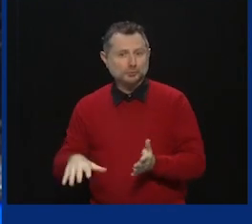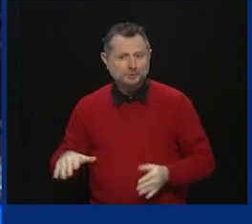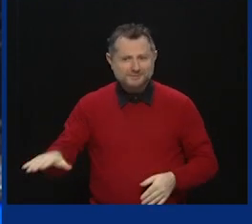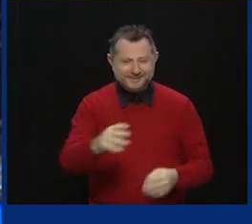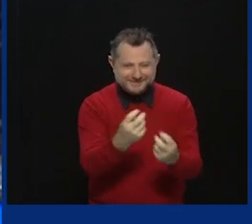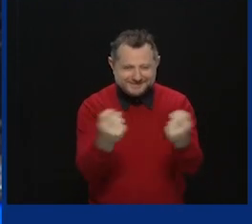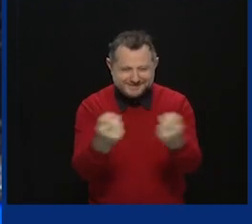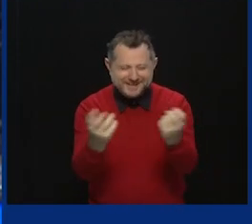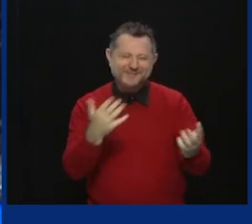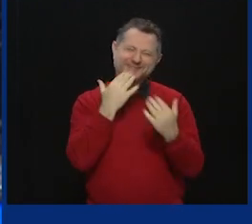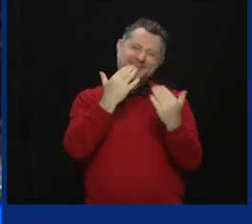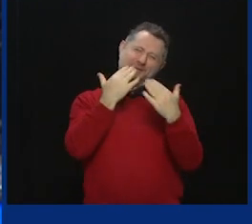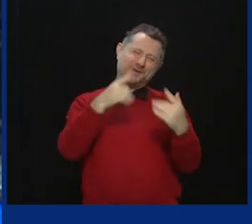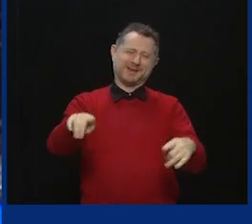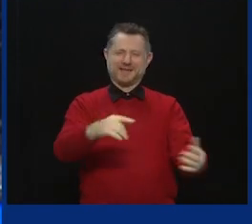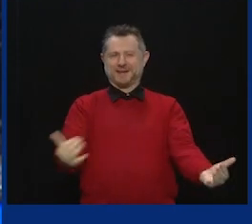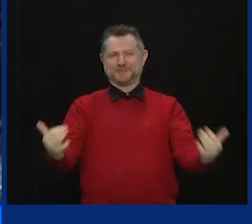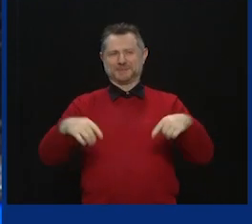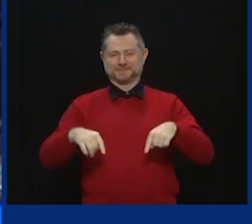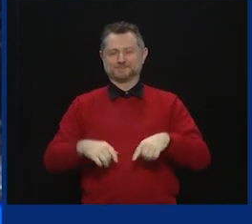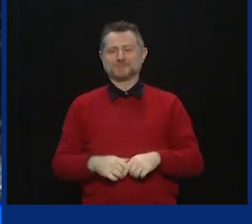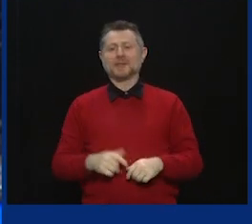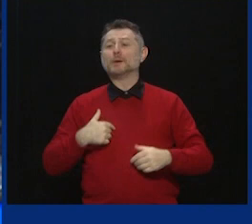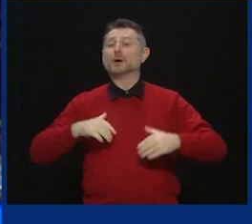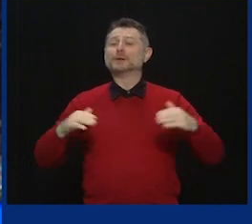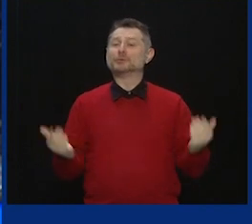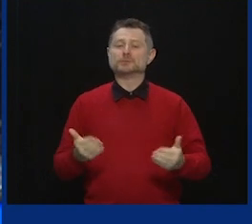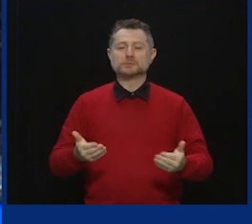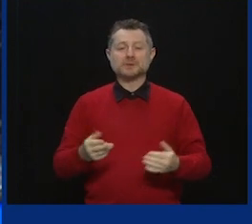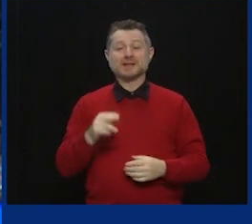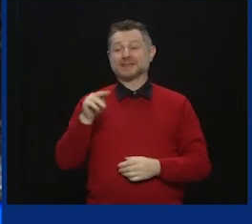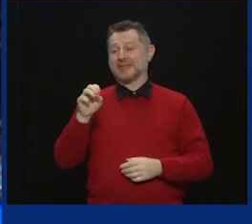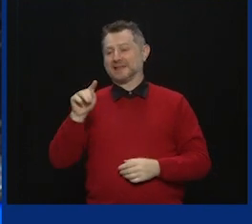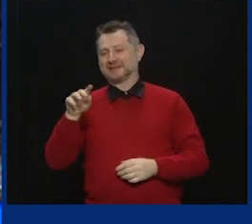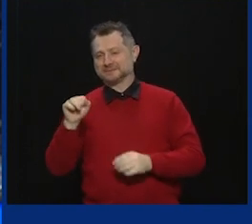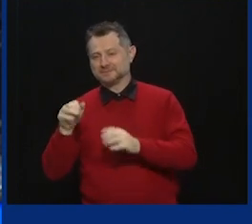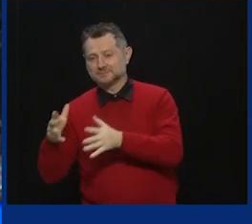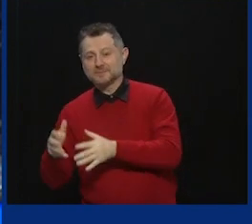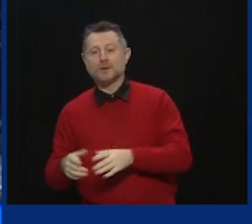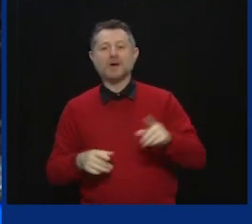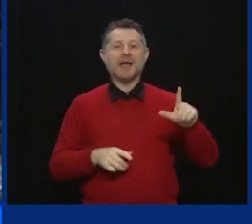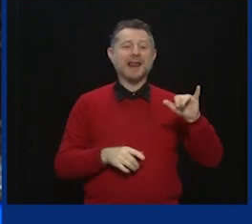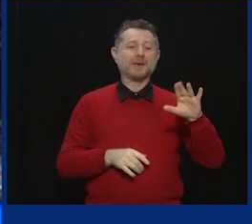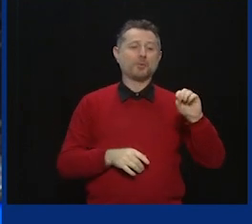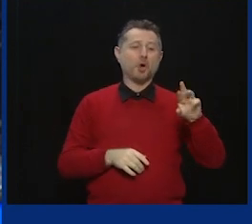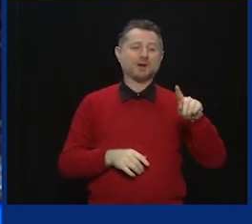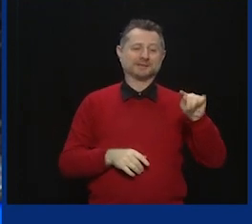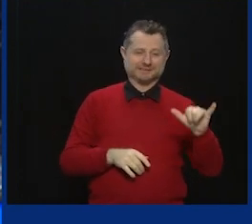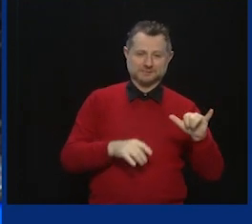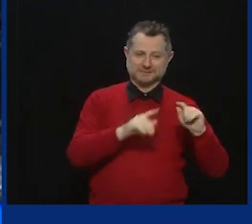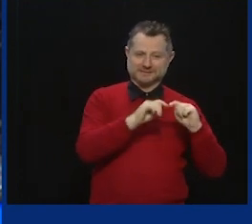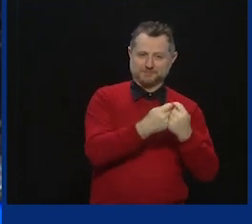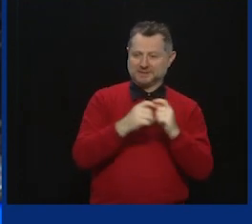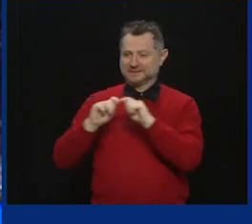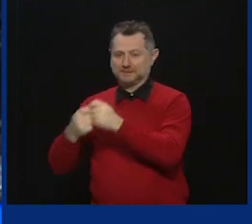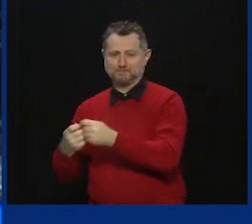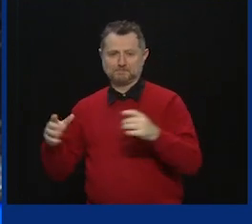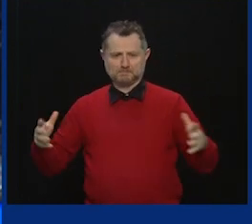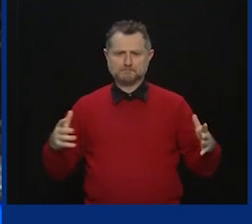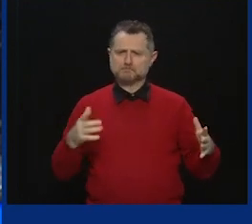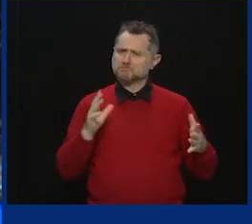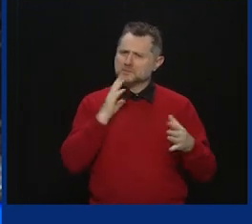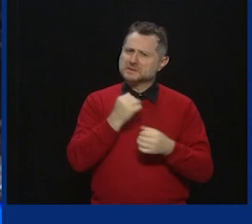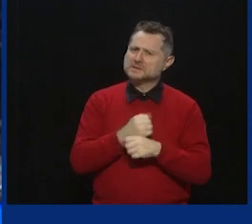So here at the Nets and the Liberty and Barclays Center, we are very focused on creating a safe and enjoyable environment for all of our